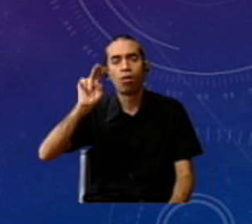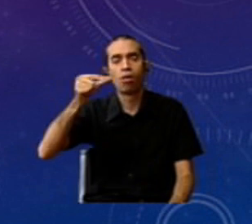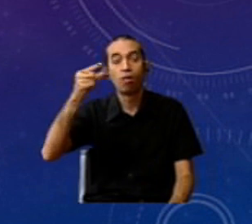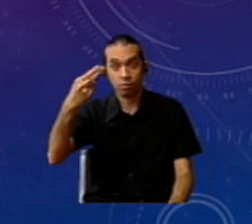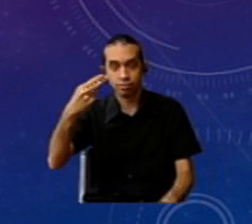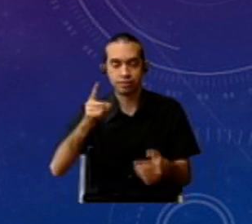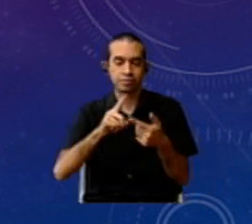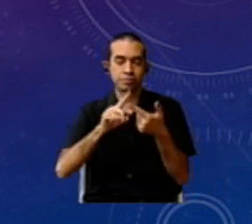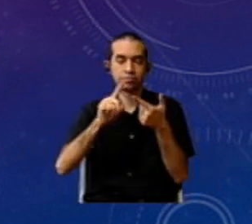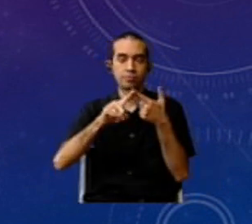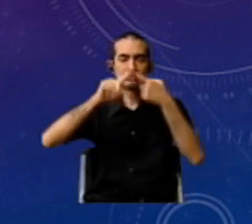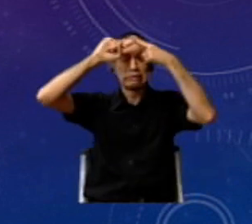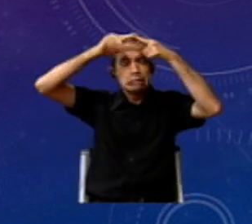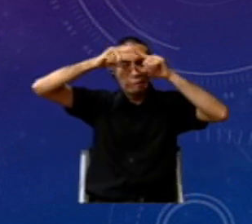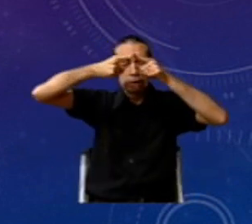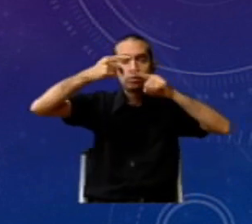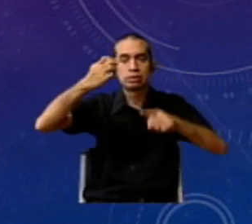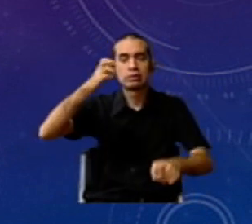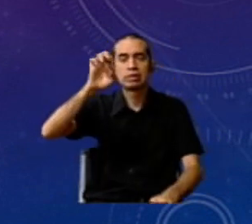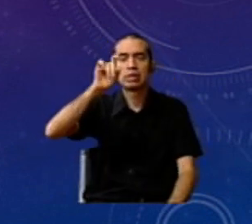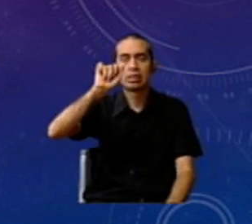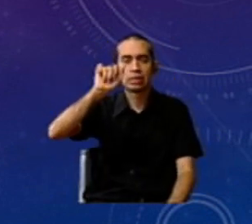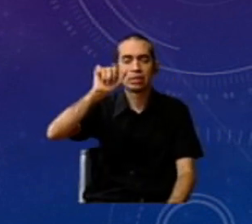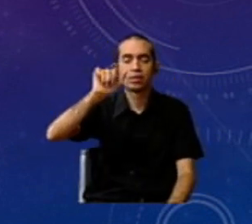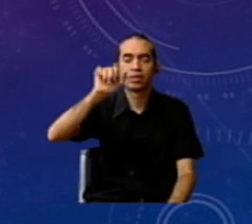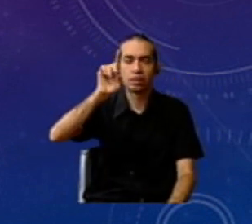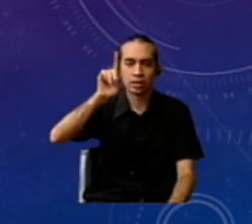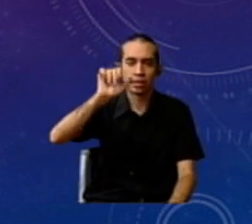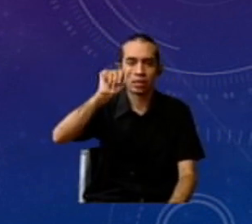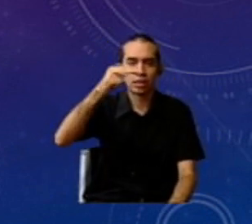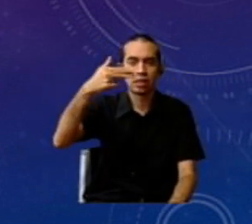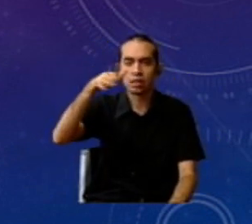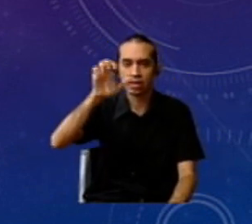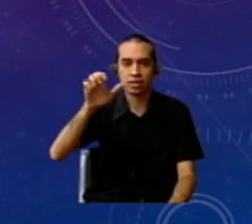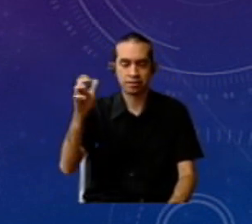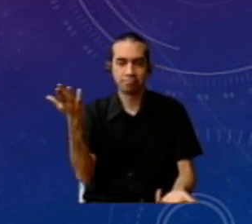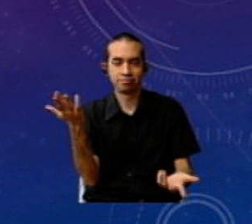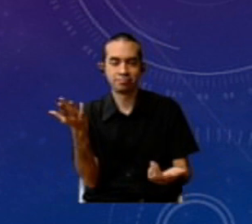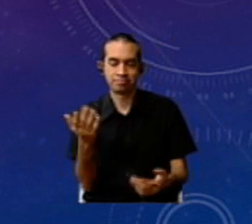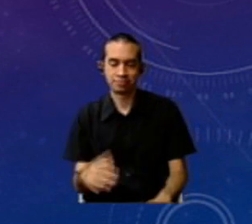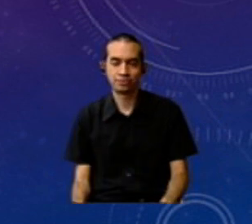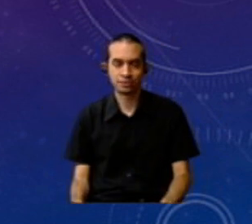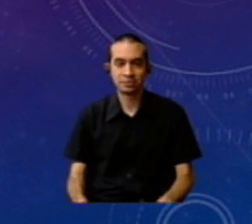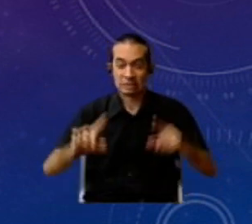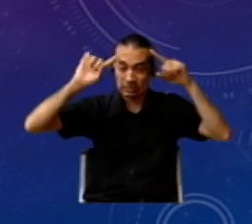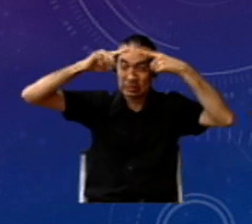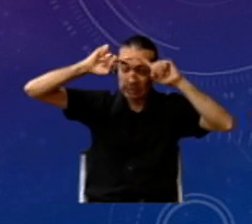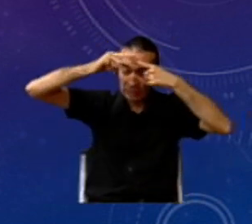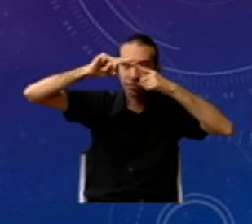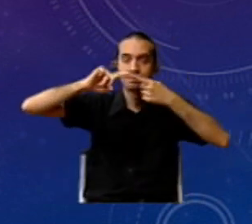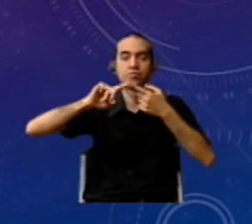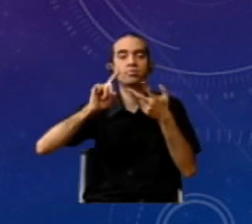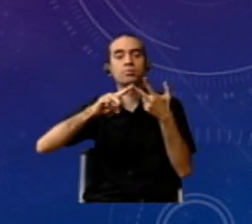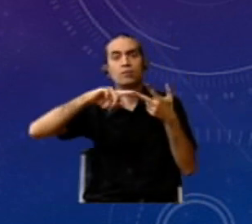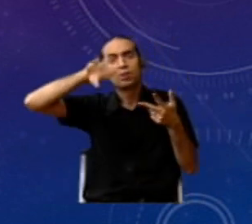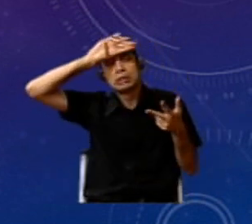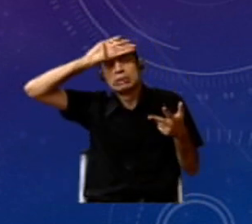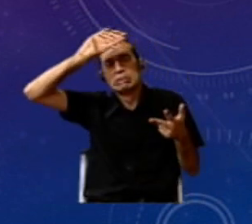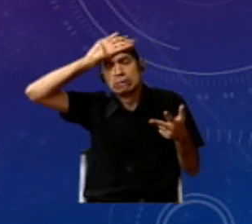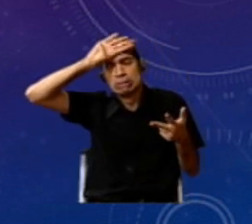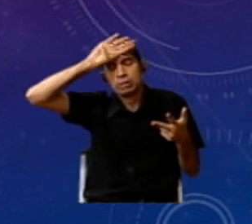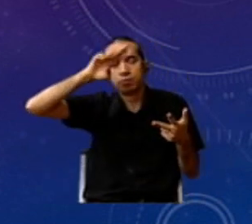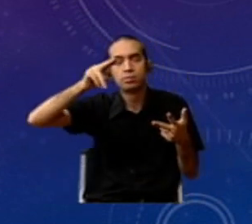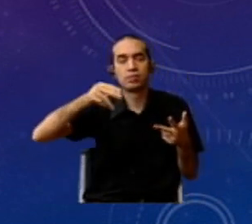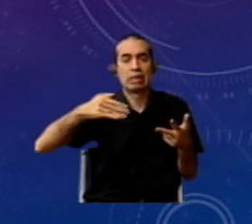We have a headache, Charlie. And what is that? That is a dolor de cabeza. We have high fever and